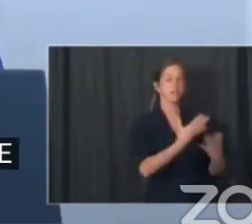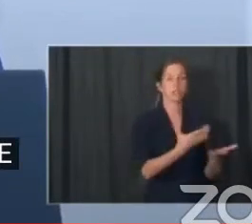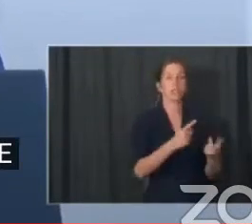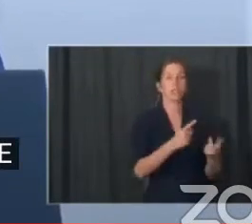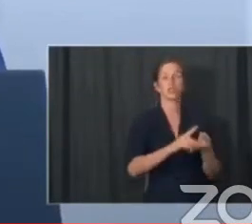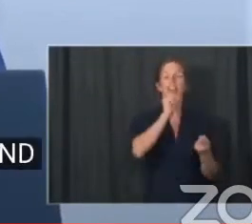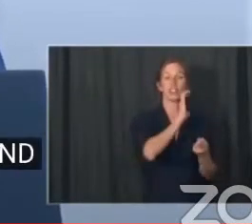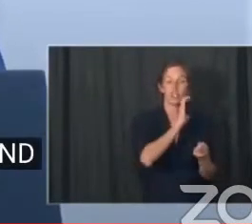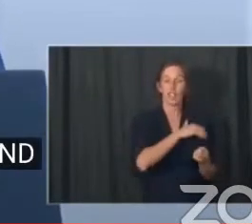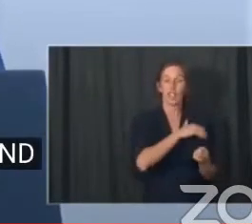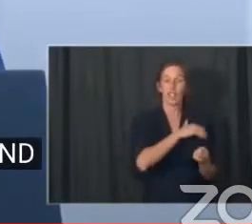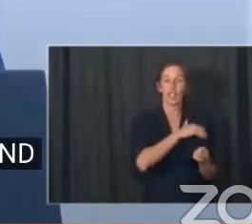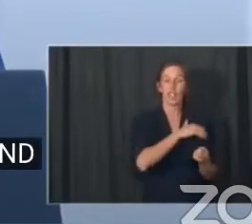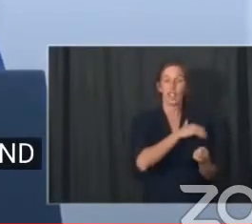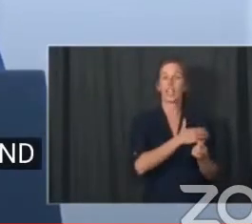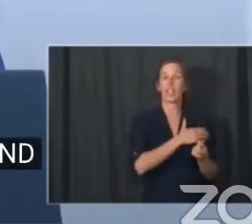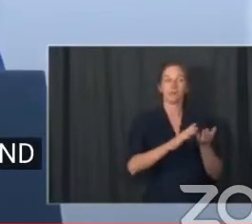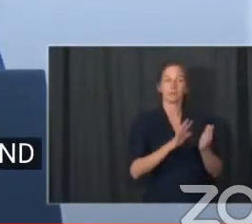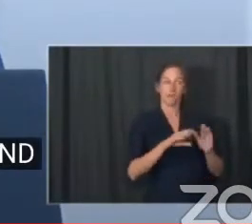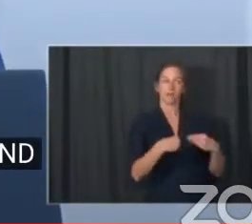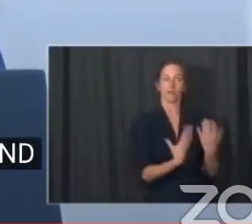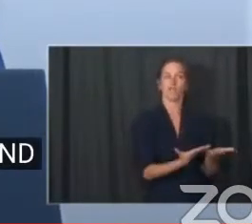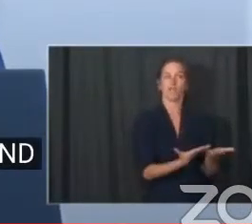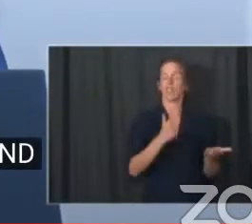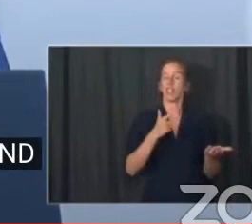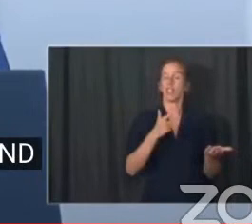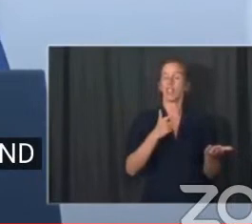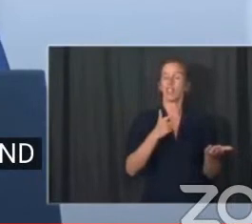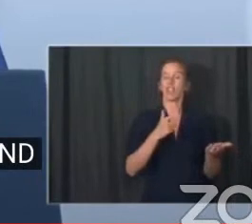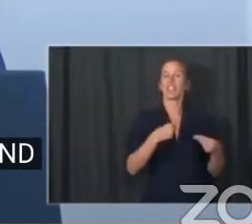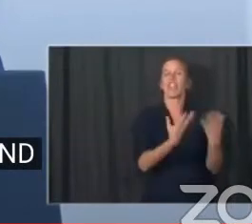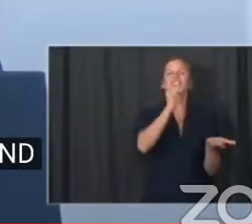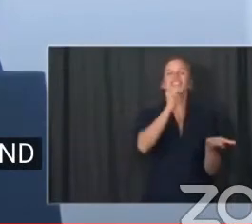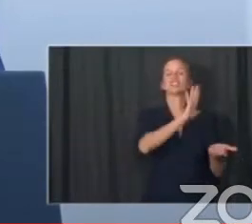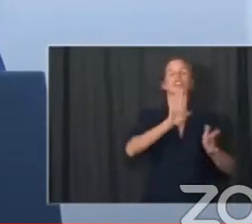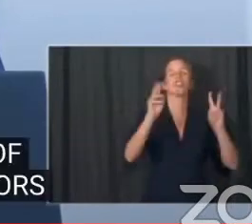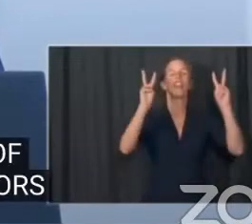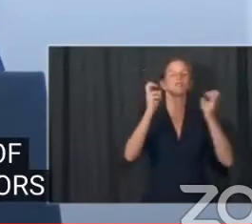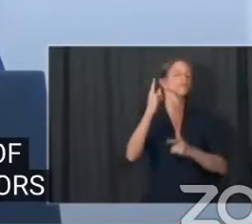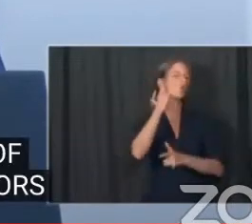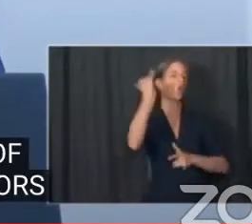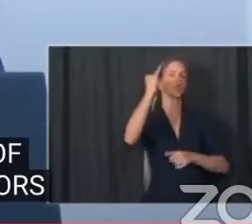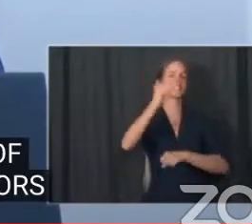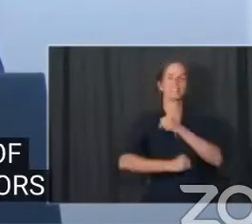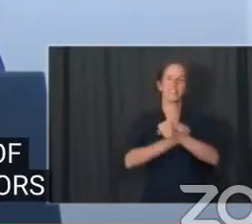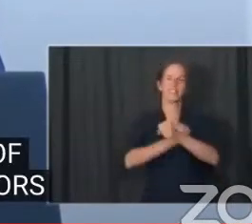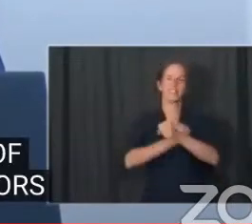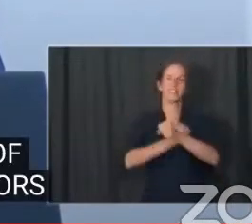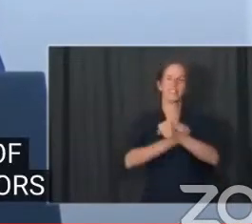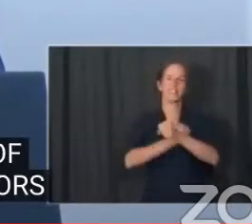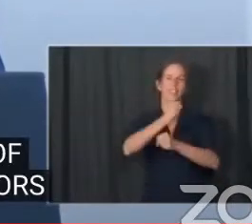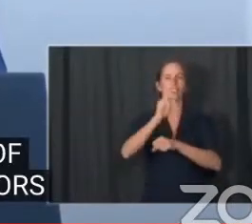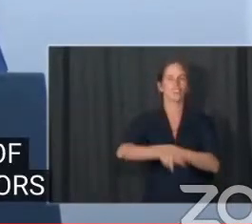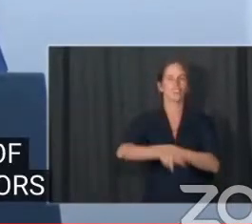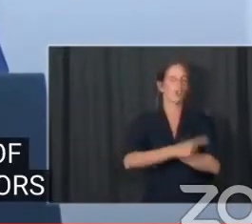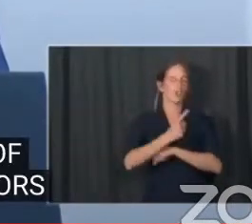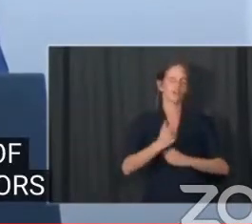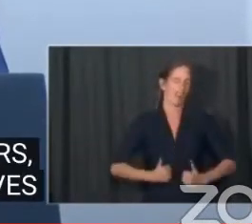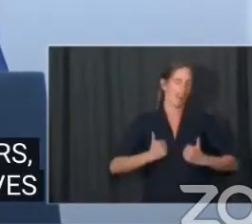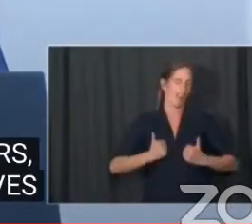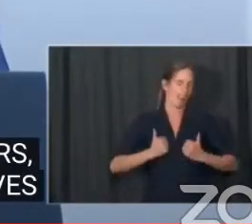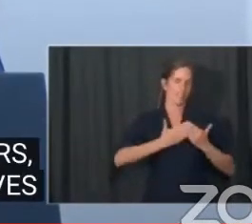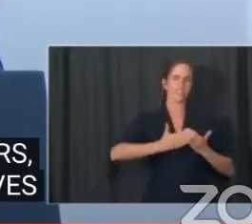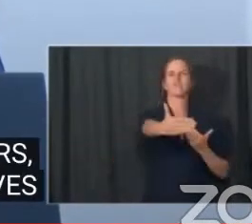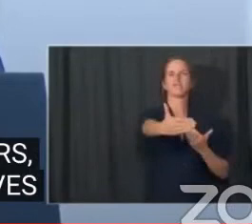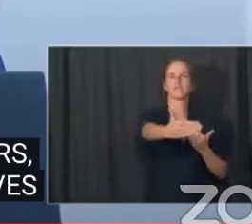más pandemic and pruebas, allow se van seniors a to existir más reclaim their casos. golden years, Vacunar the a los más golden years of their lives, which is so adultos y a incredible. las personas con And riesgos it's